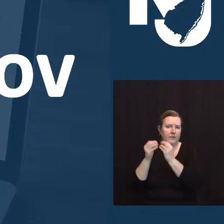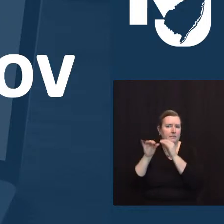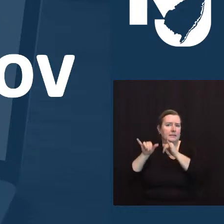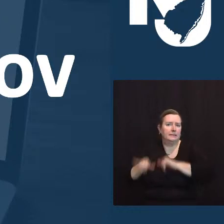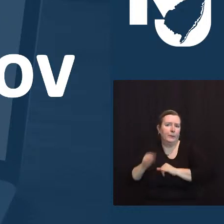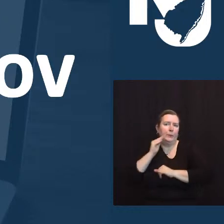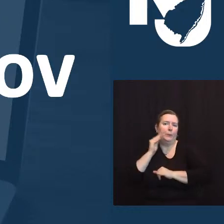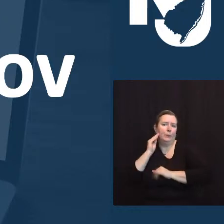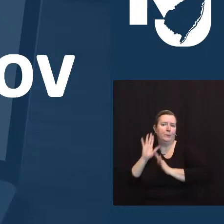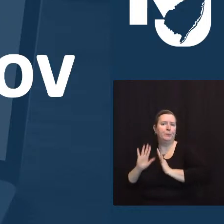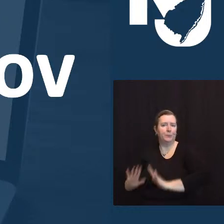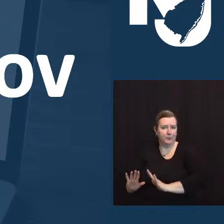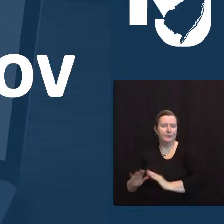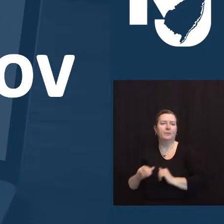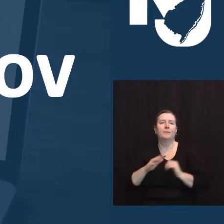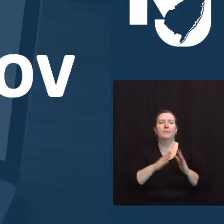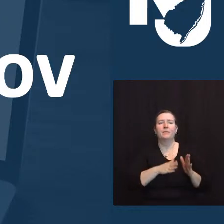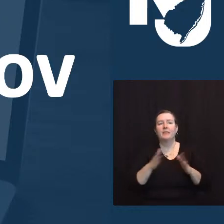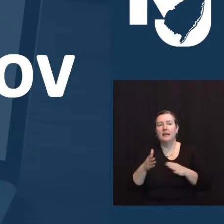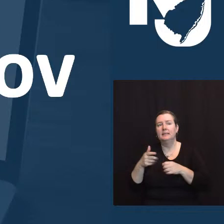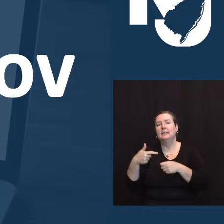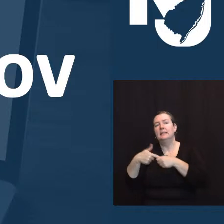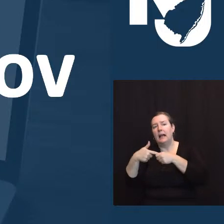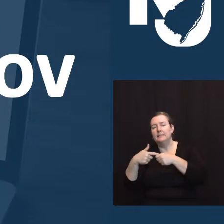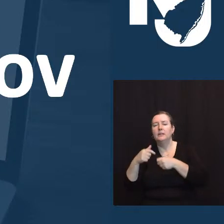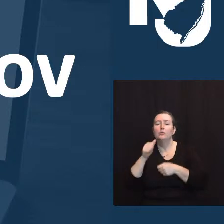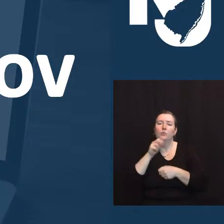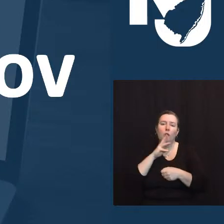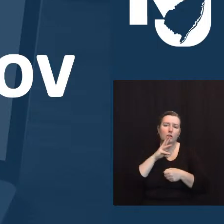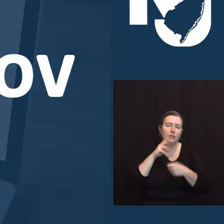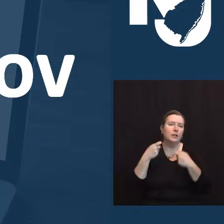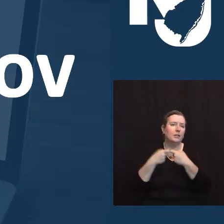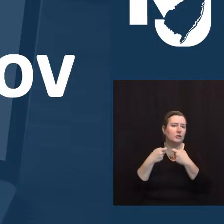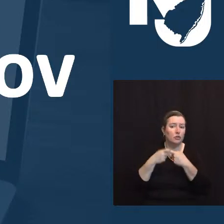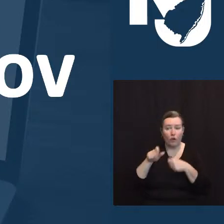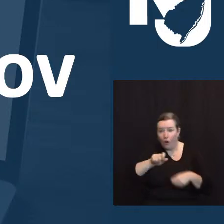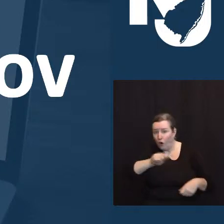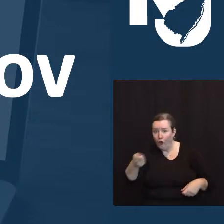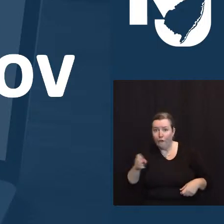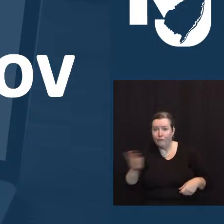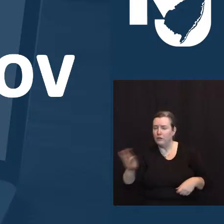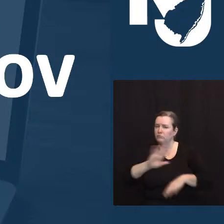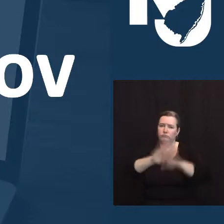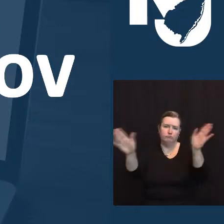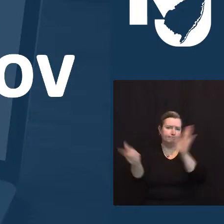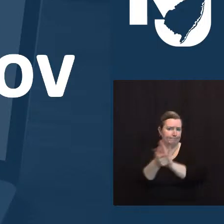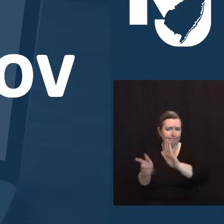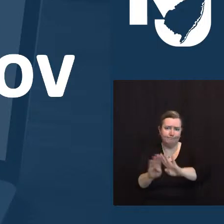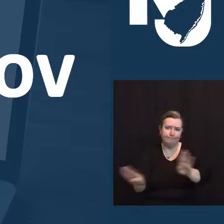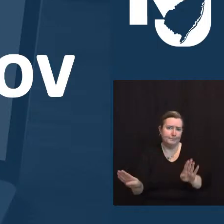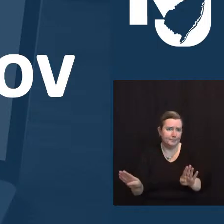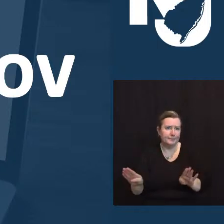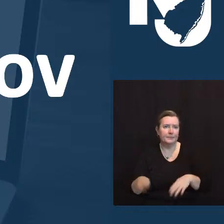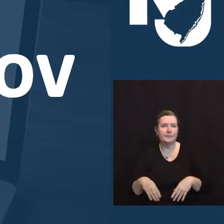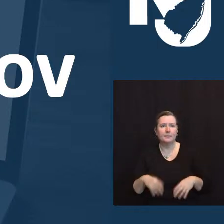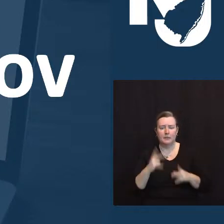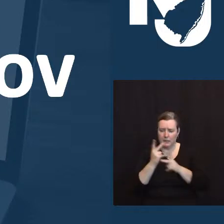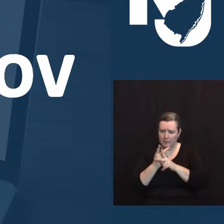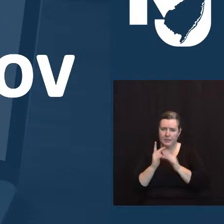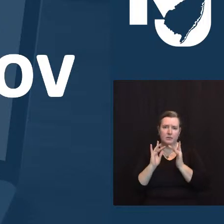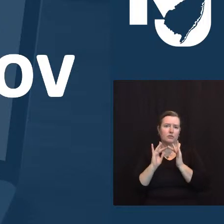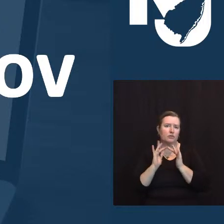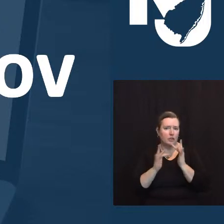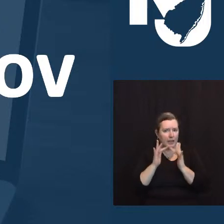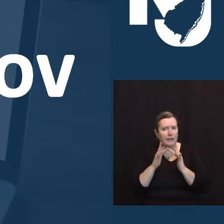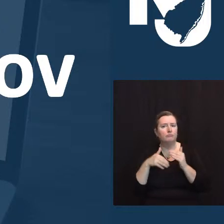electric utility shutoffs, as well as internet shutoffs in households with children using the internet for educational purposes. Today,